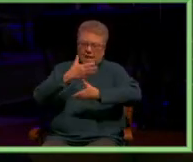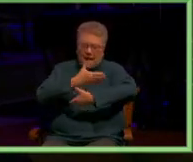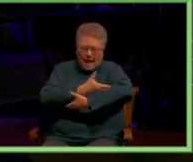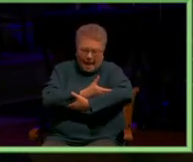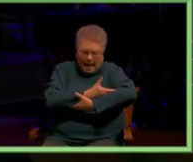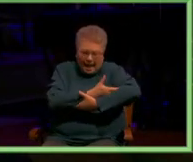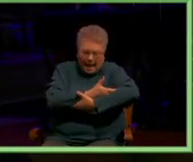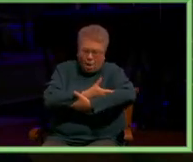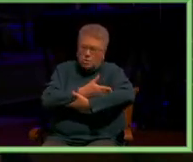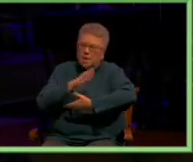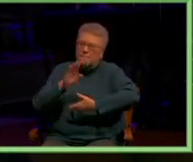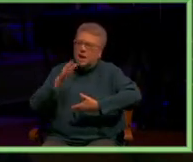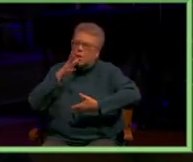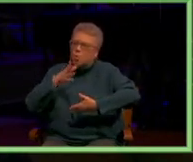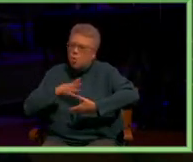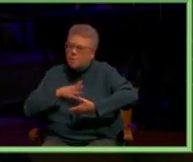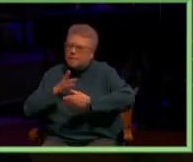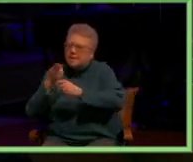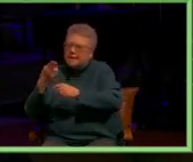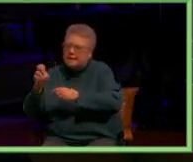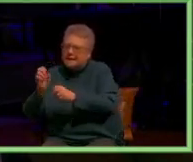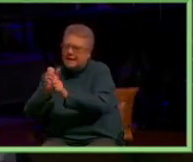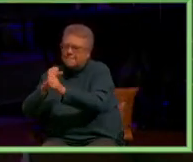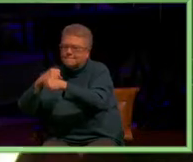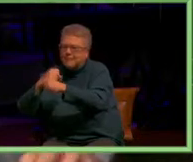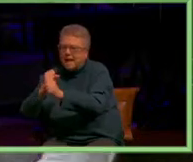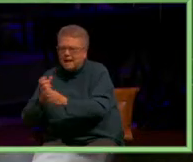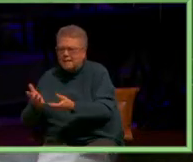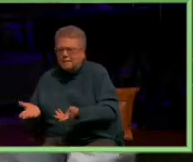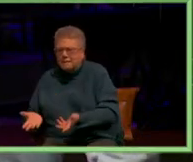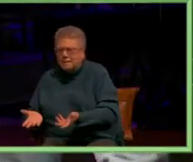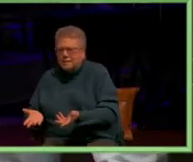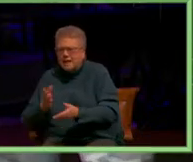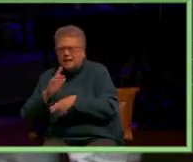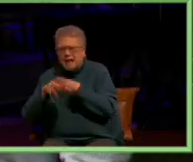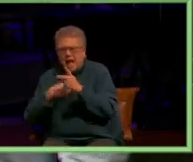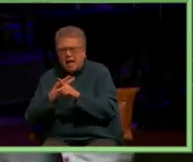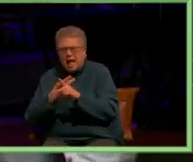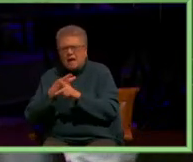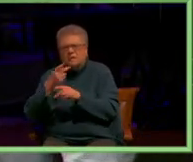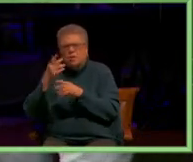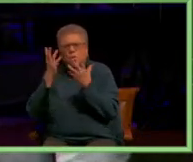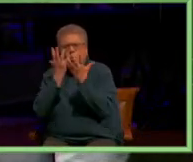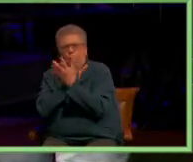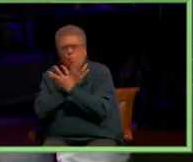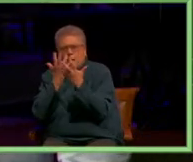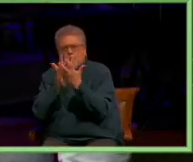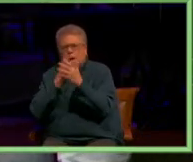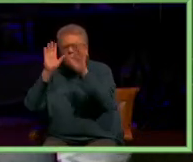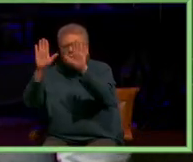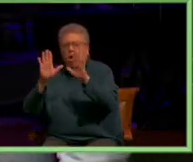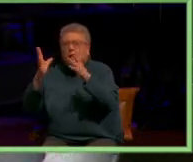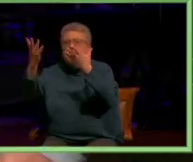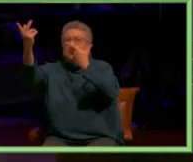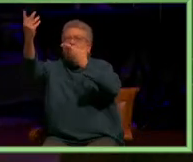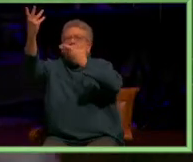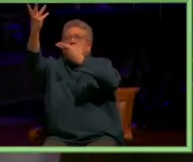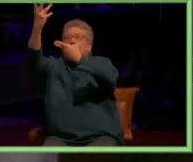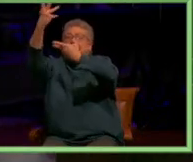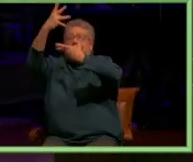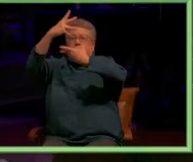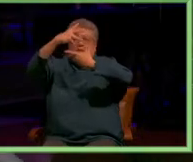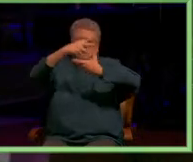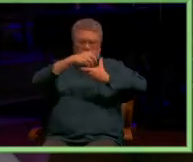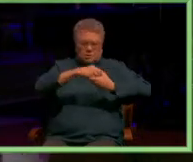creation he made. What a gracious and kind God that he would enter into our world. This is the